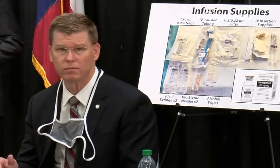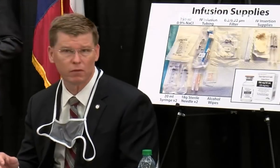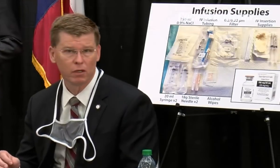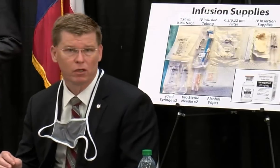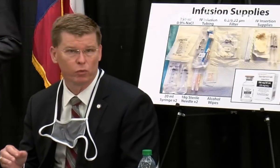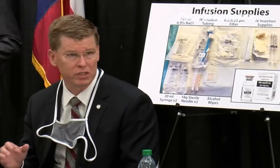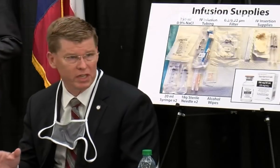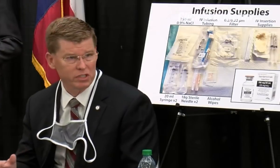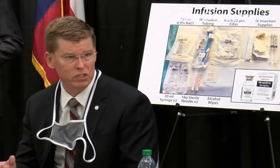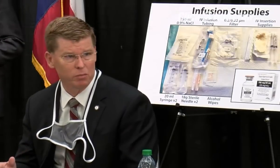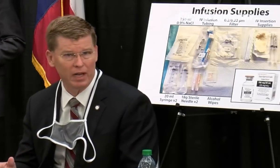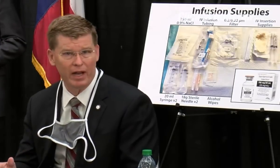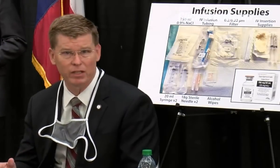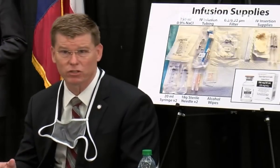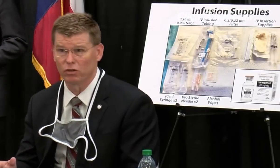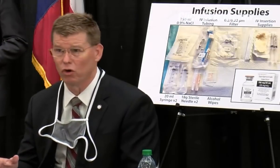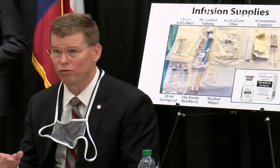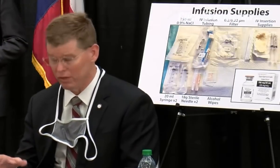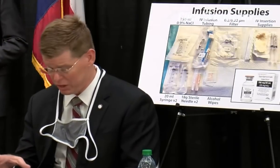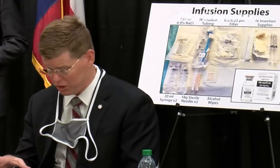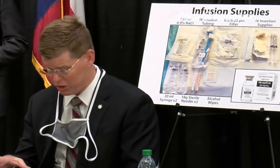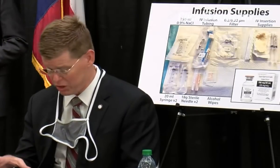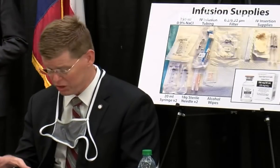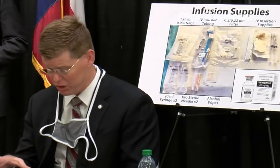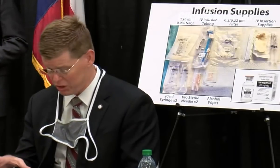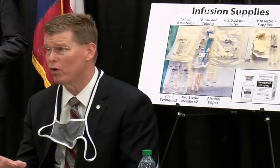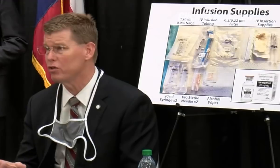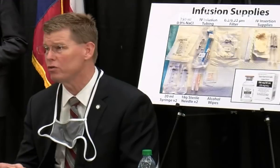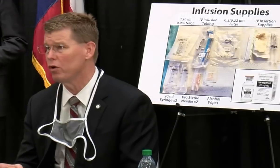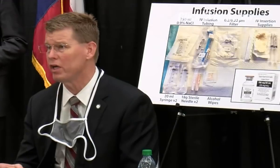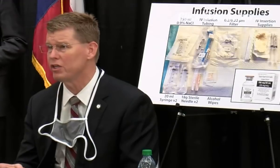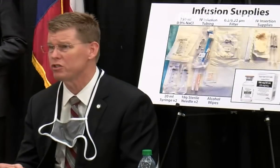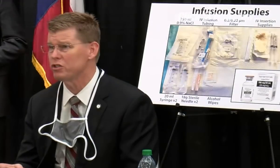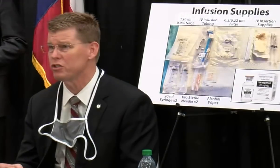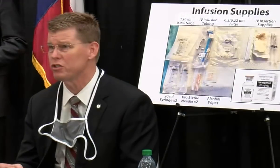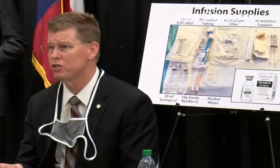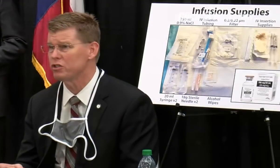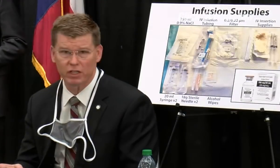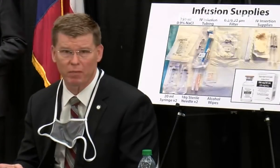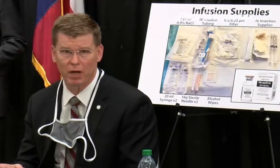equipment, with testing supplies. There are 42